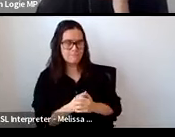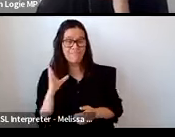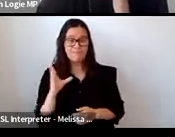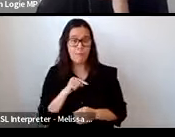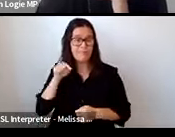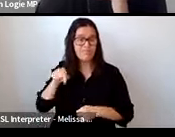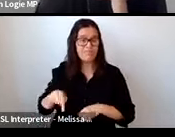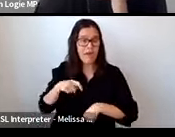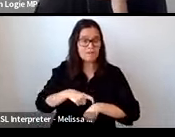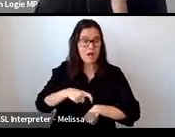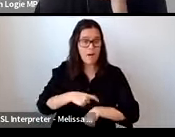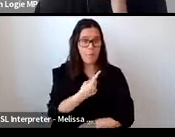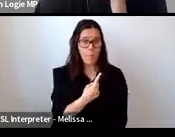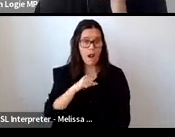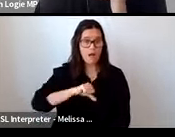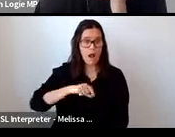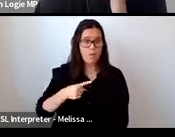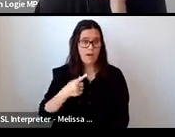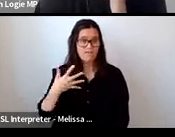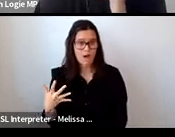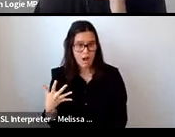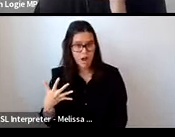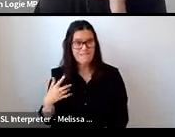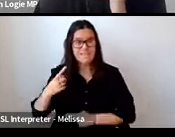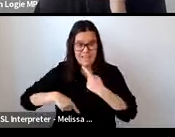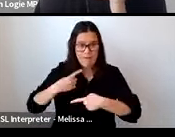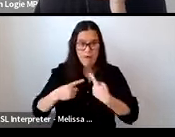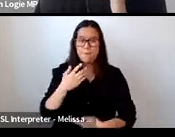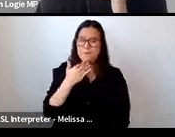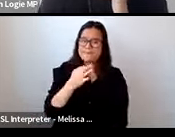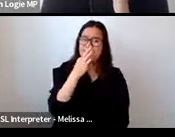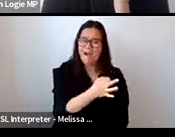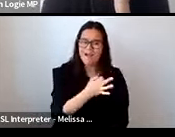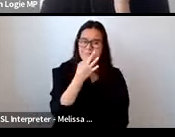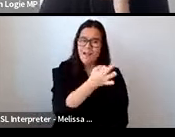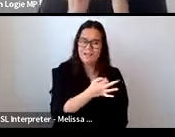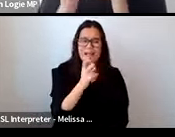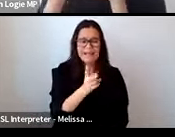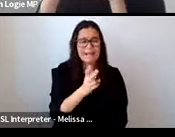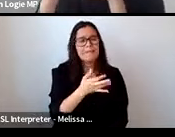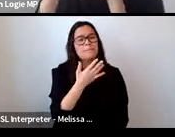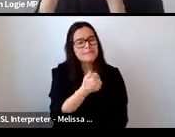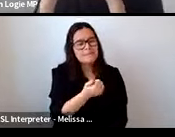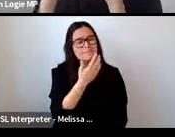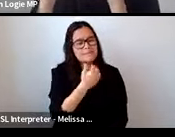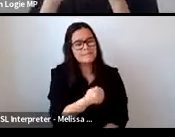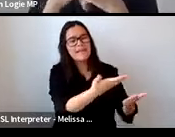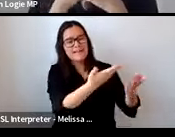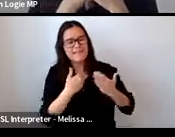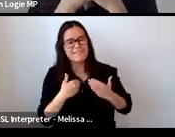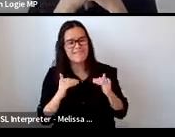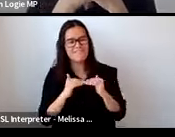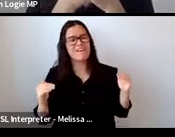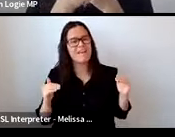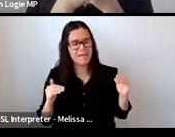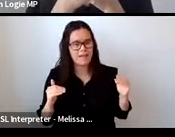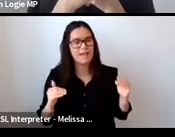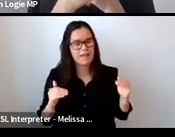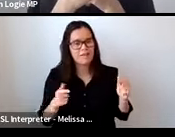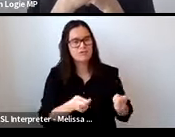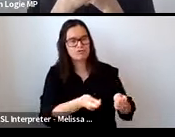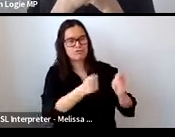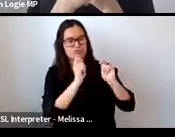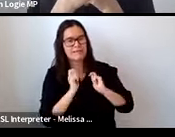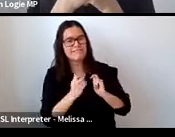have constantly asked for inclusion and a no-fault, fair go society.